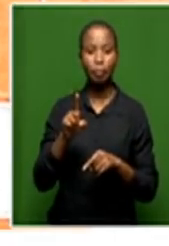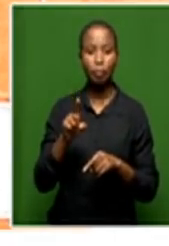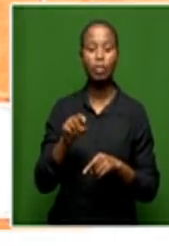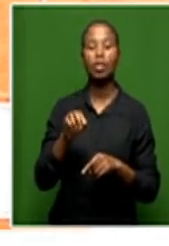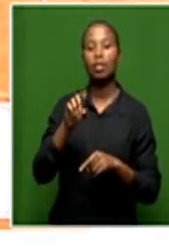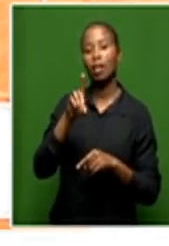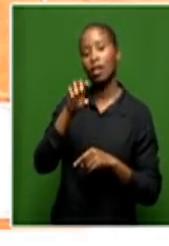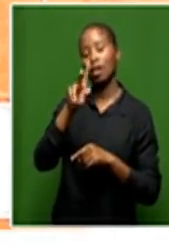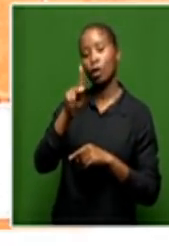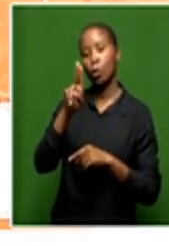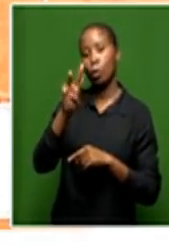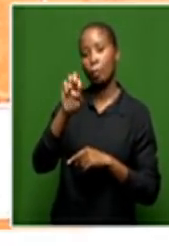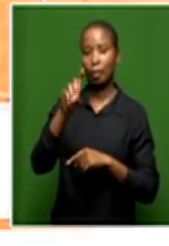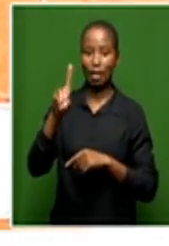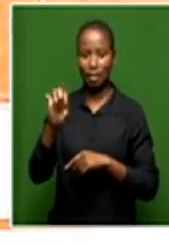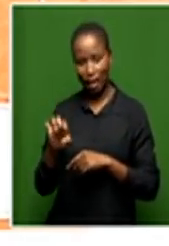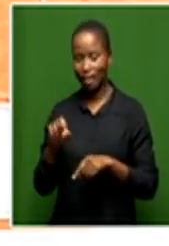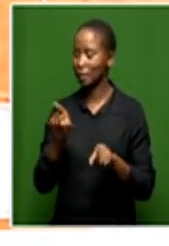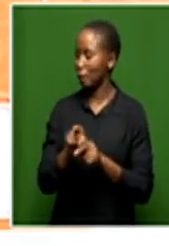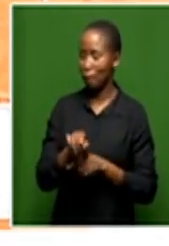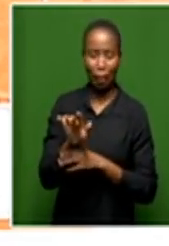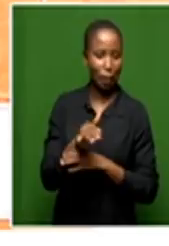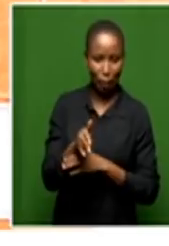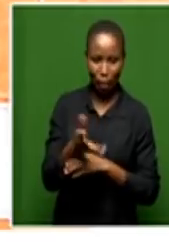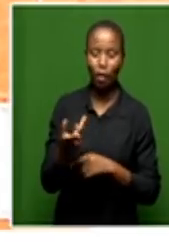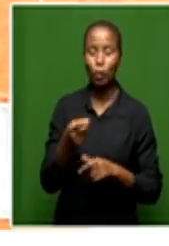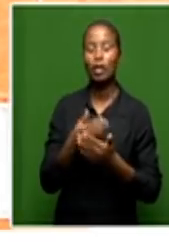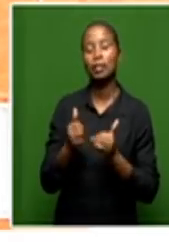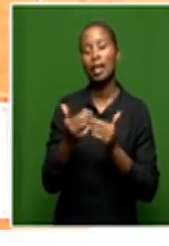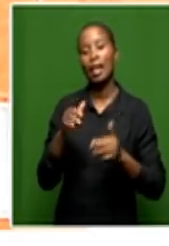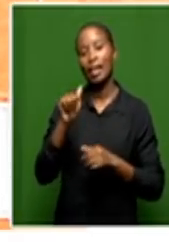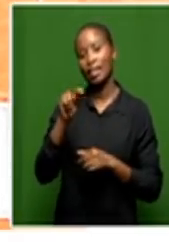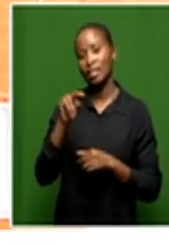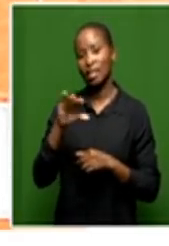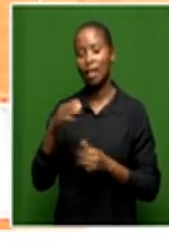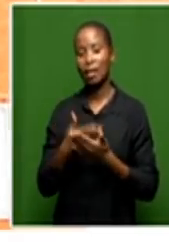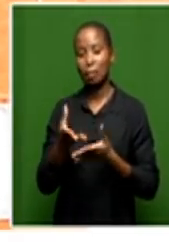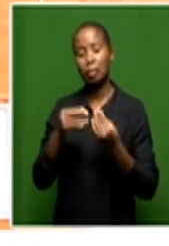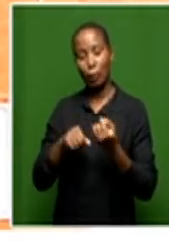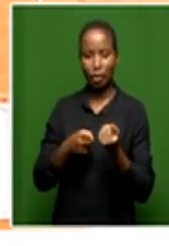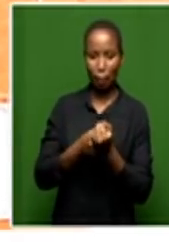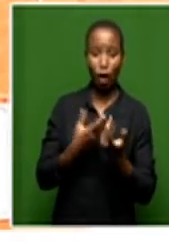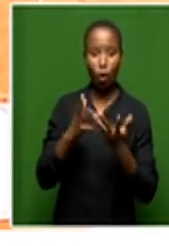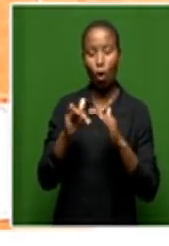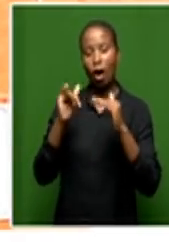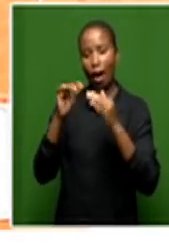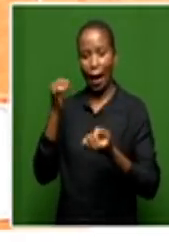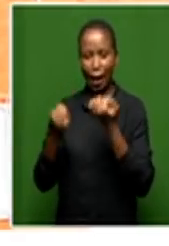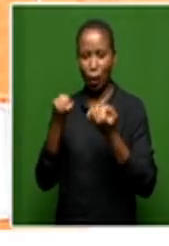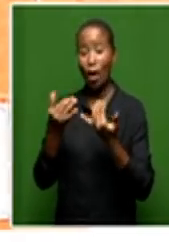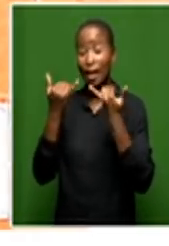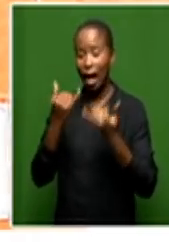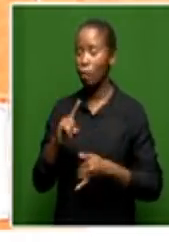Zandile Gumede and several stalwarts in the ANC pledging their support. So at the High Court at the moment, very